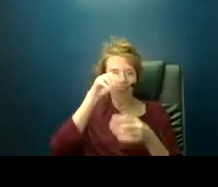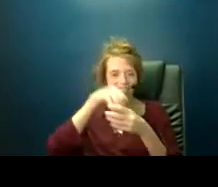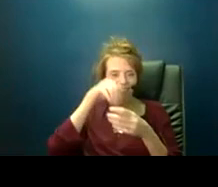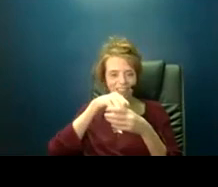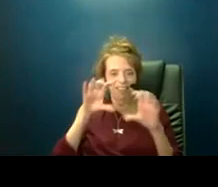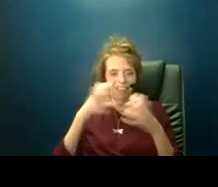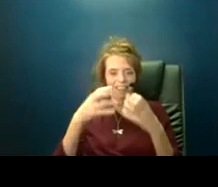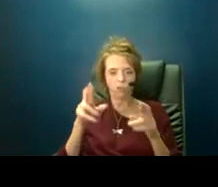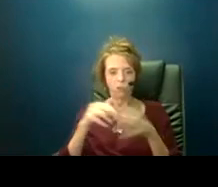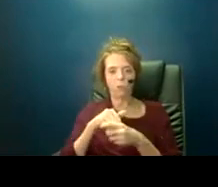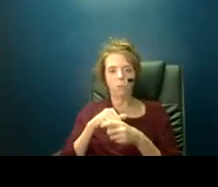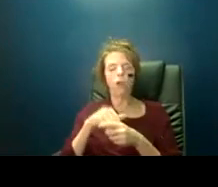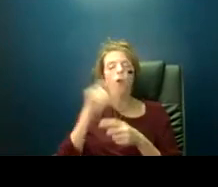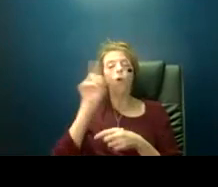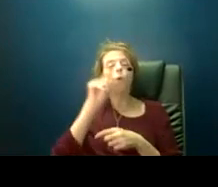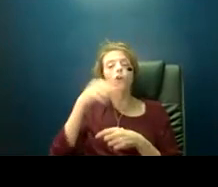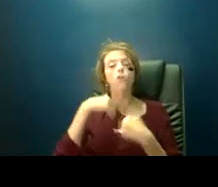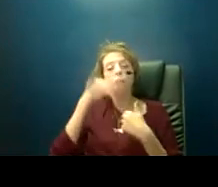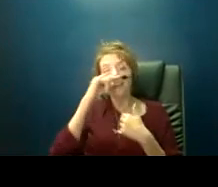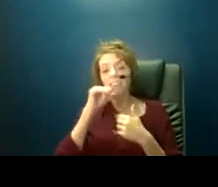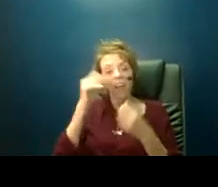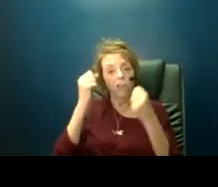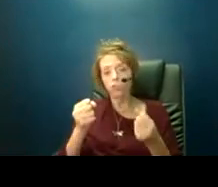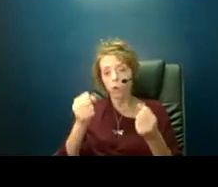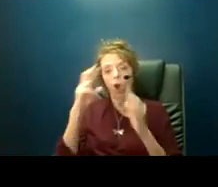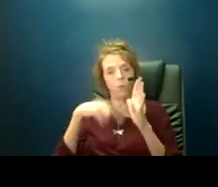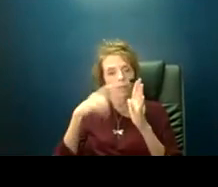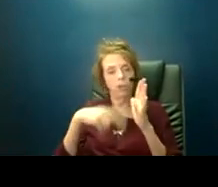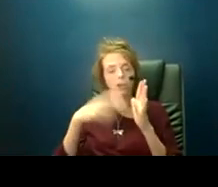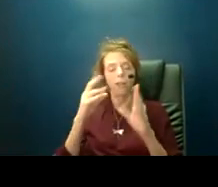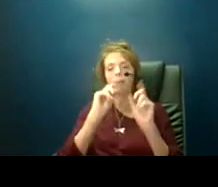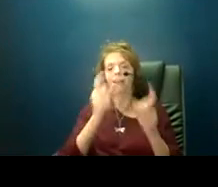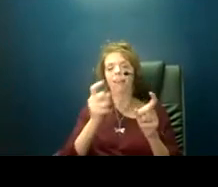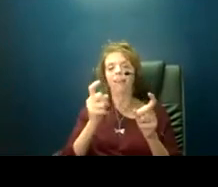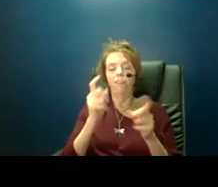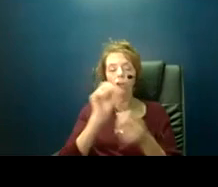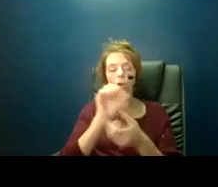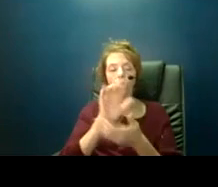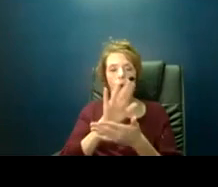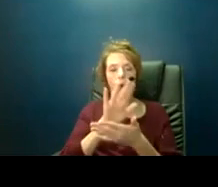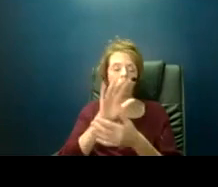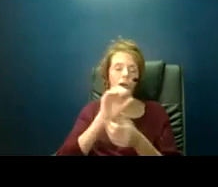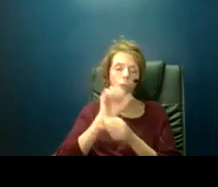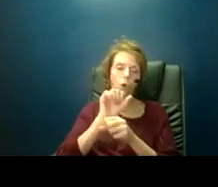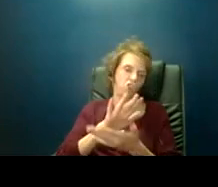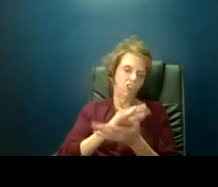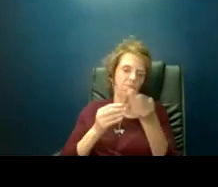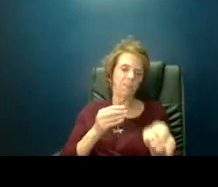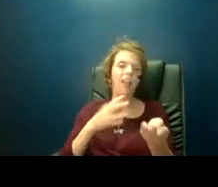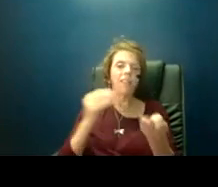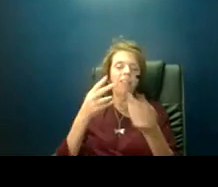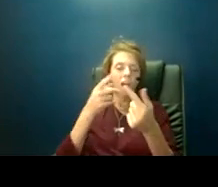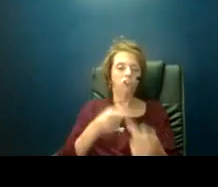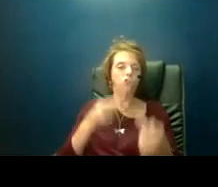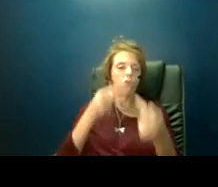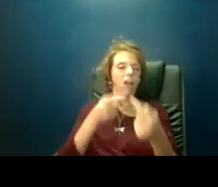you have kids that aren't strong readers, you know, being handed a worksheet and they're struggling. So how do